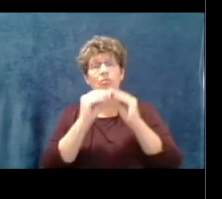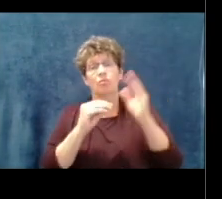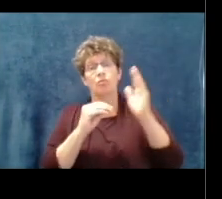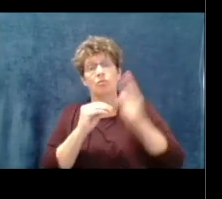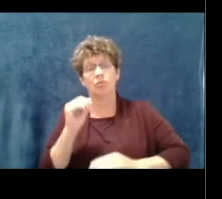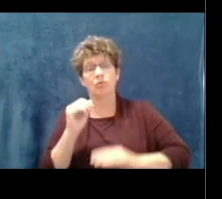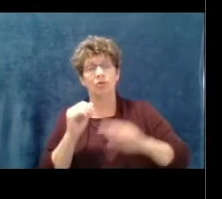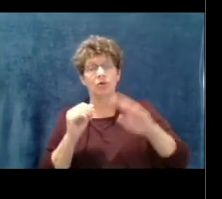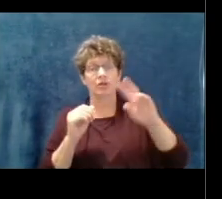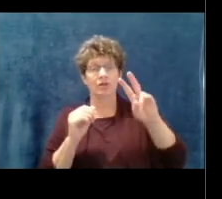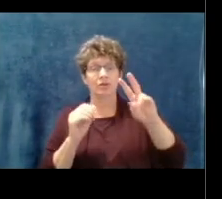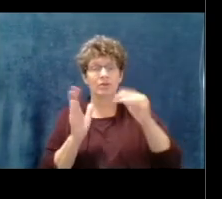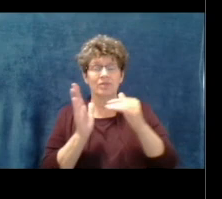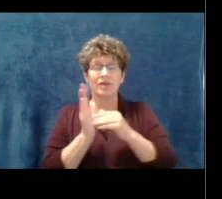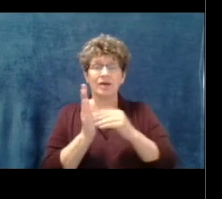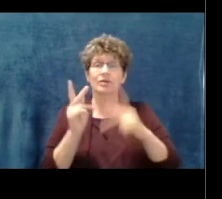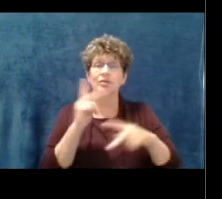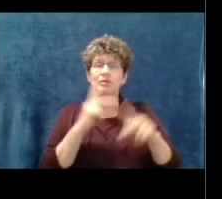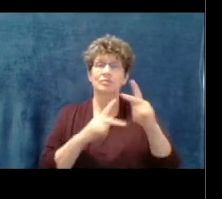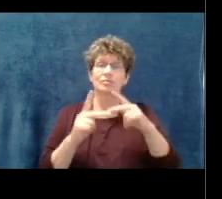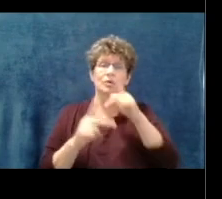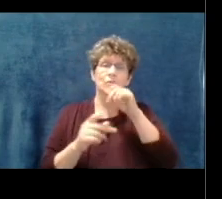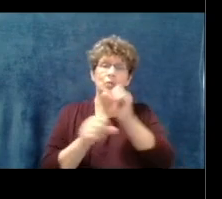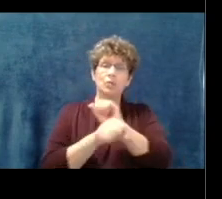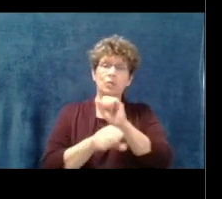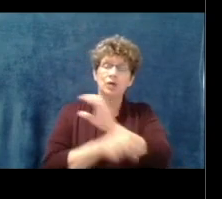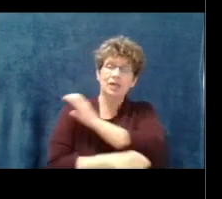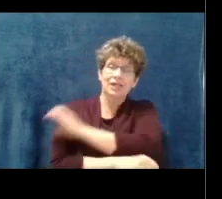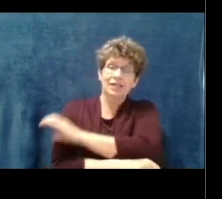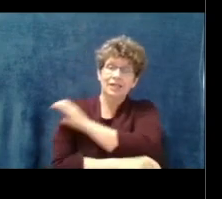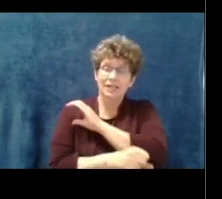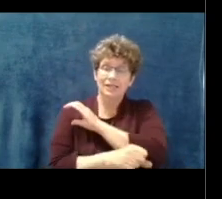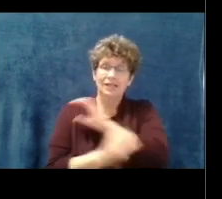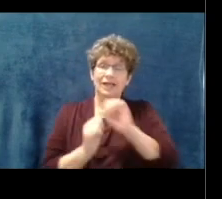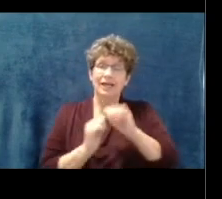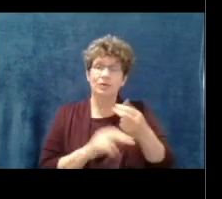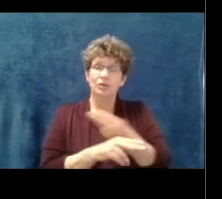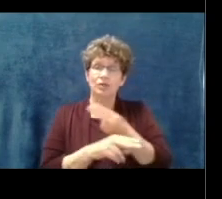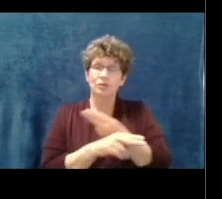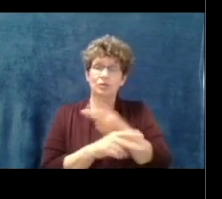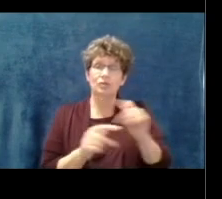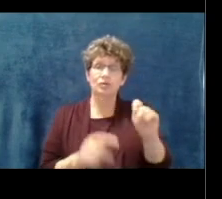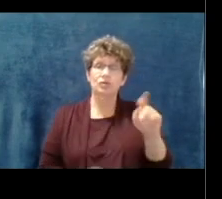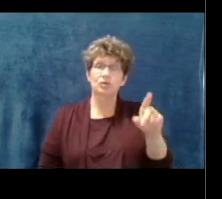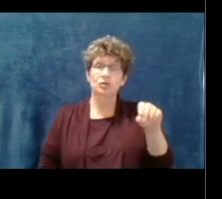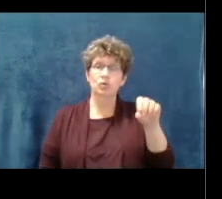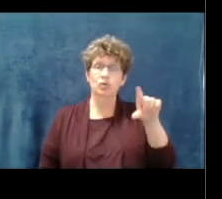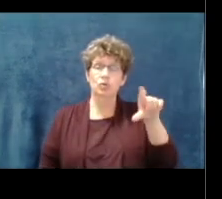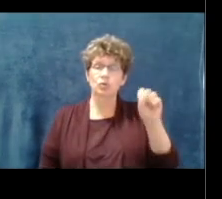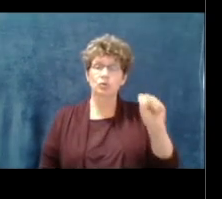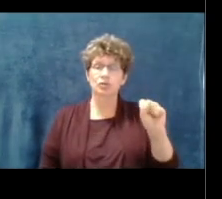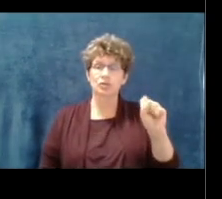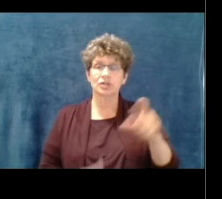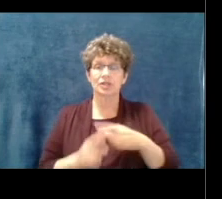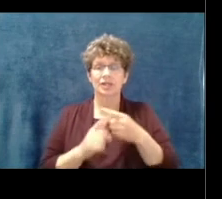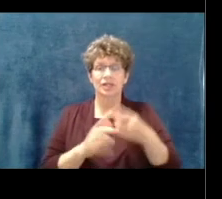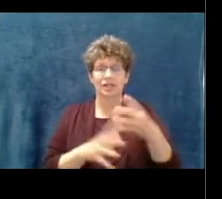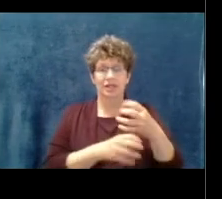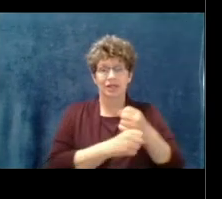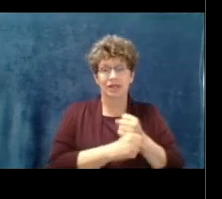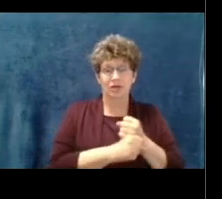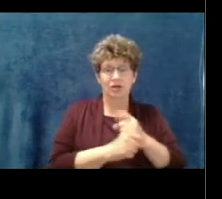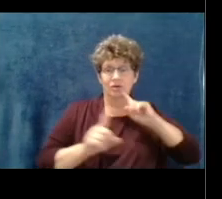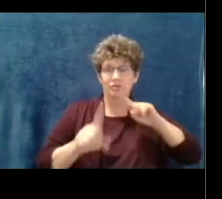toolbox, and ultimately got results from, I think, 380 clients who used the paper tools, and then 581 who used our